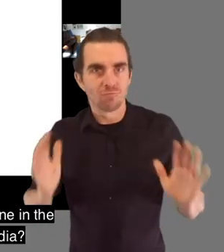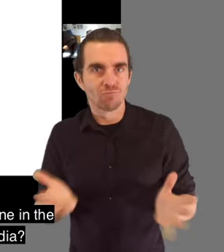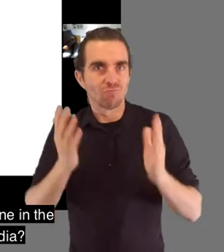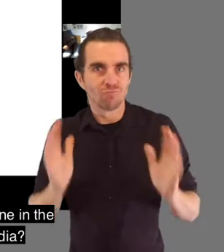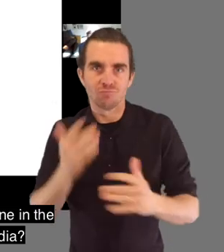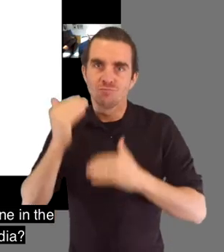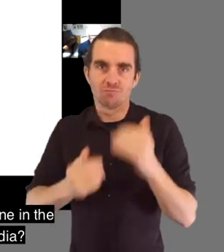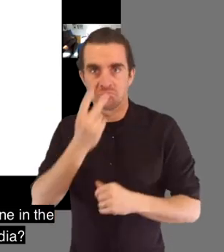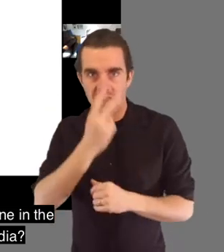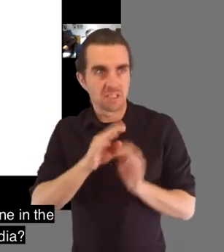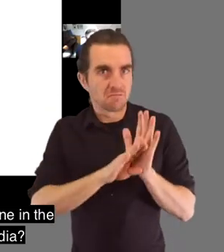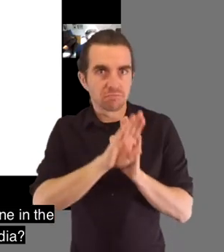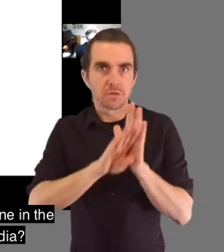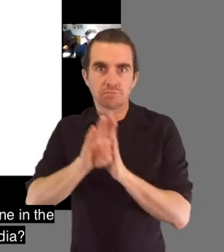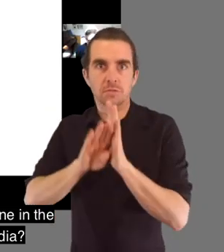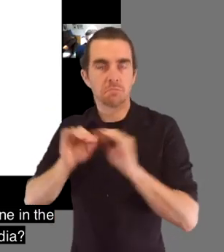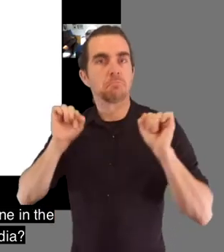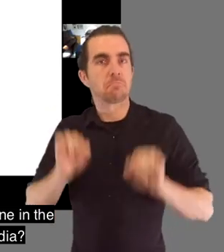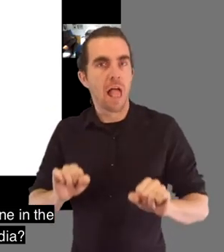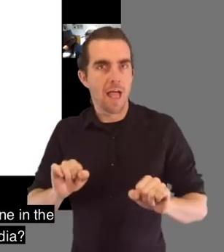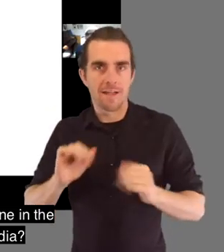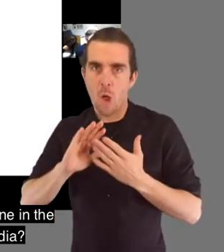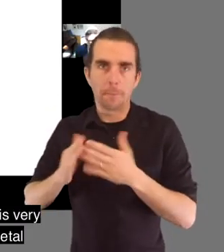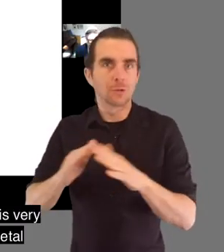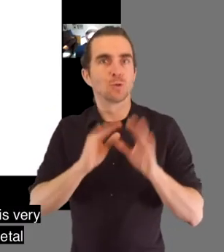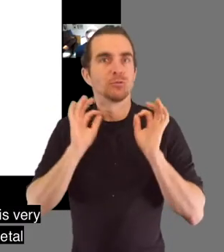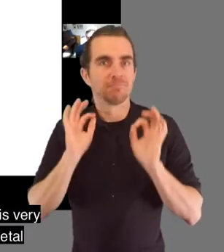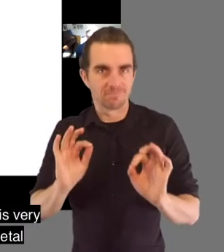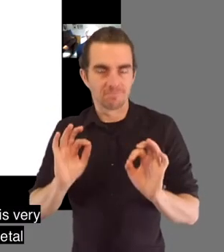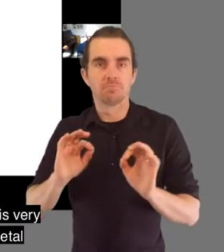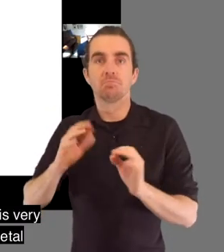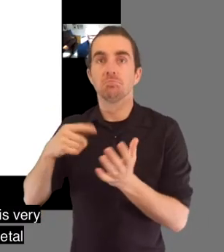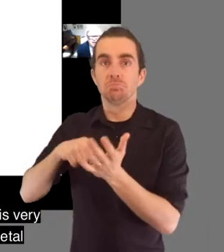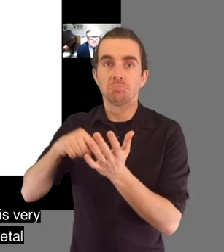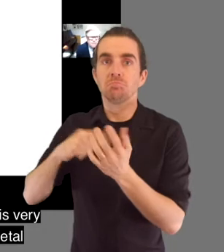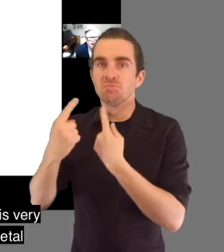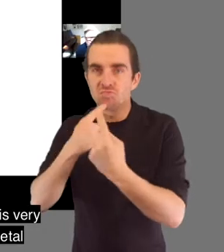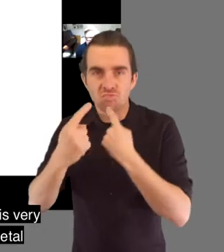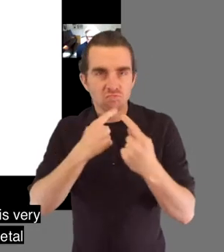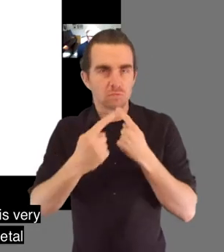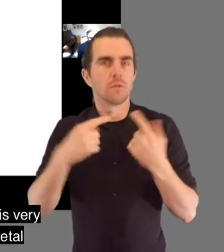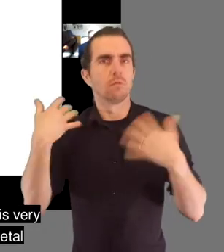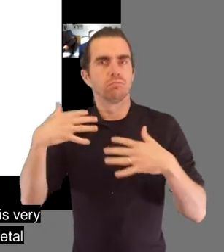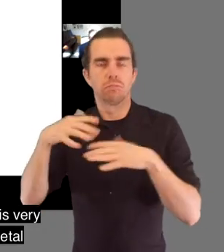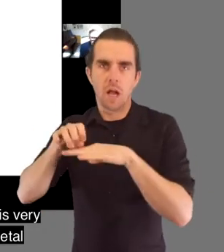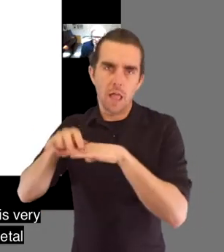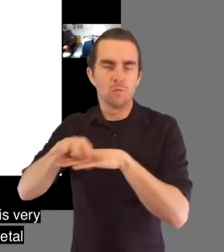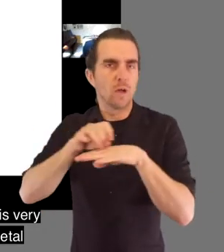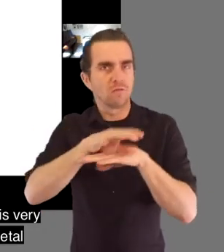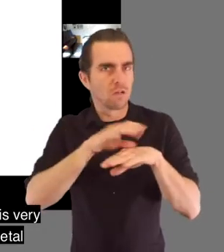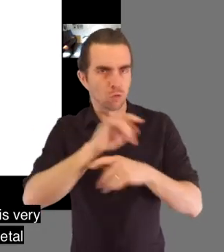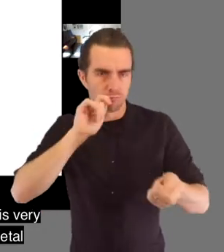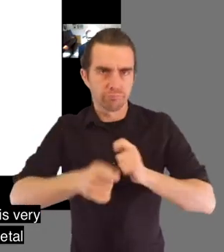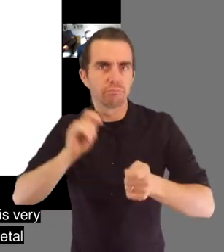see that quite a lot can be done in the community. What about the media? Well, the media, as we've said, is very influential